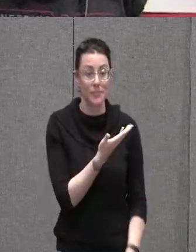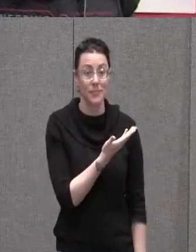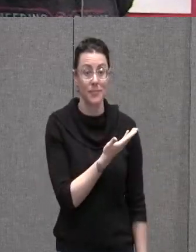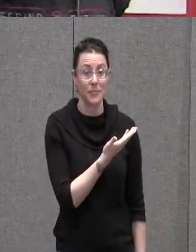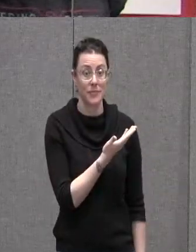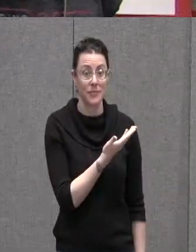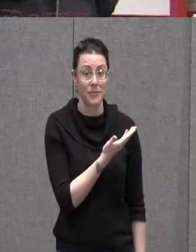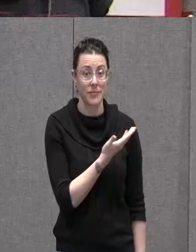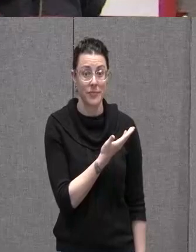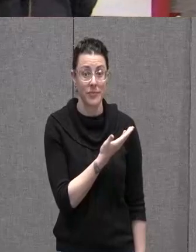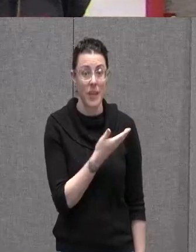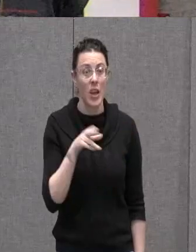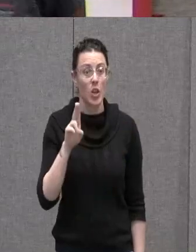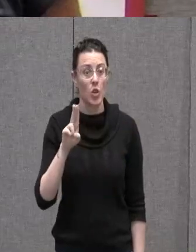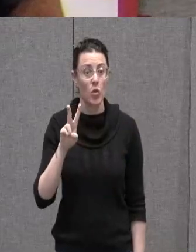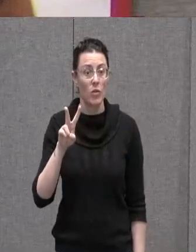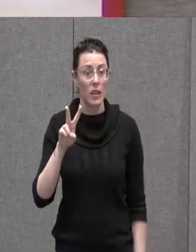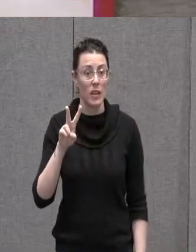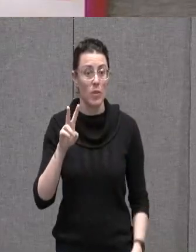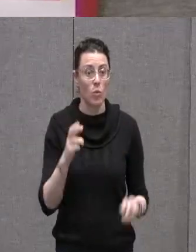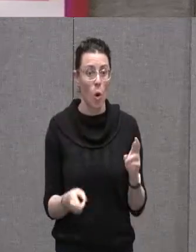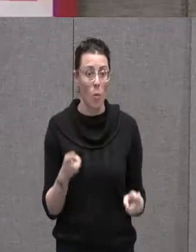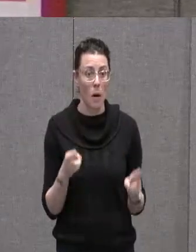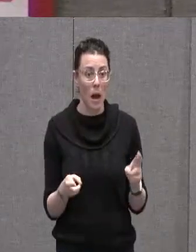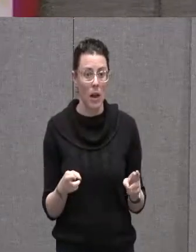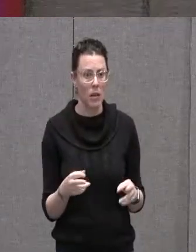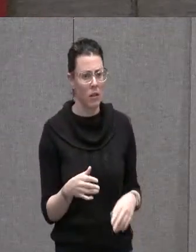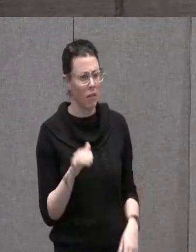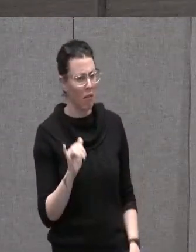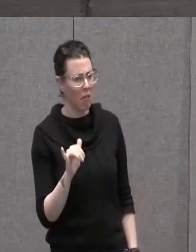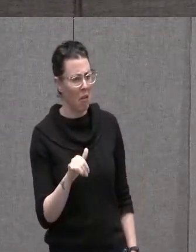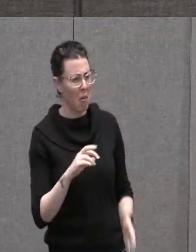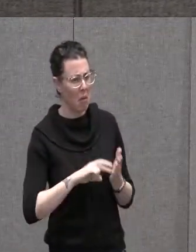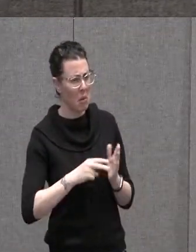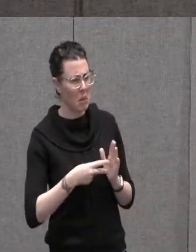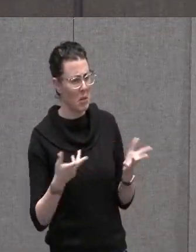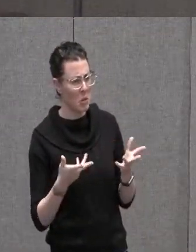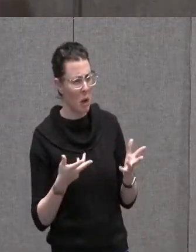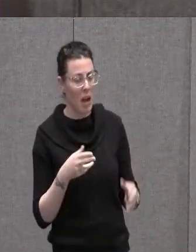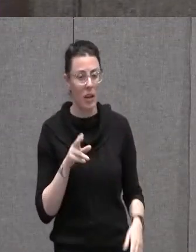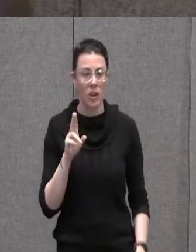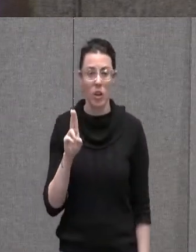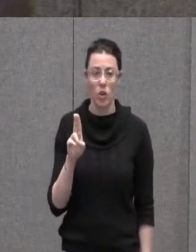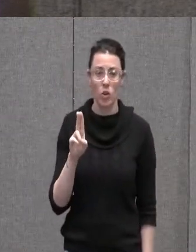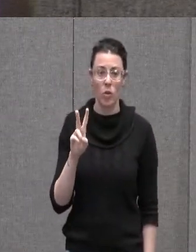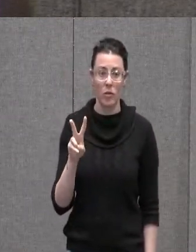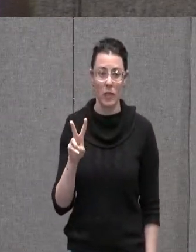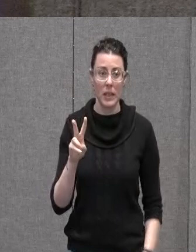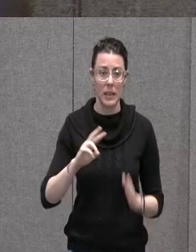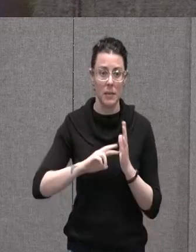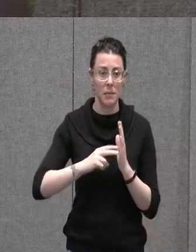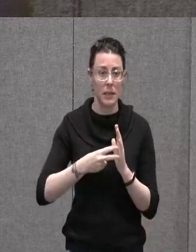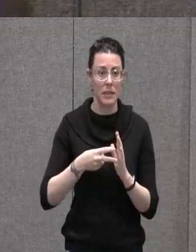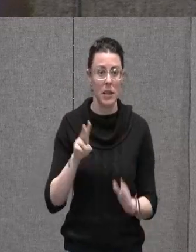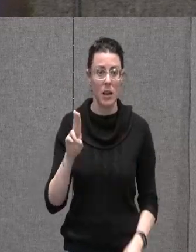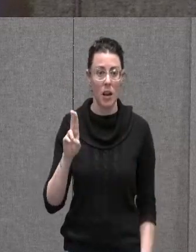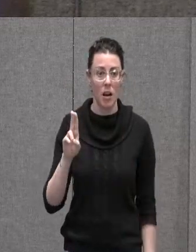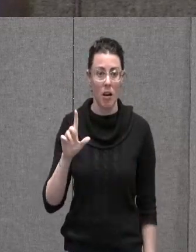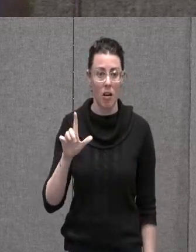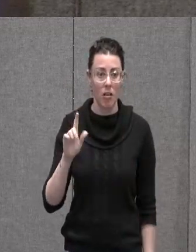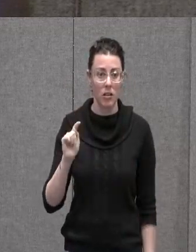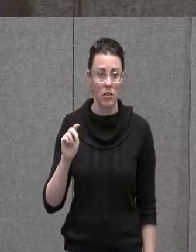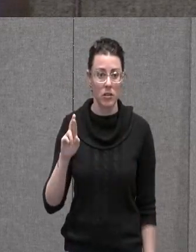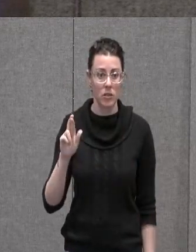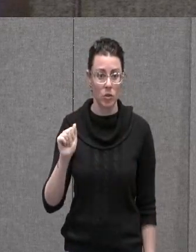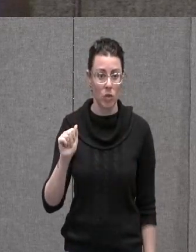stand for? That's a very good question. UV stands for ultraviolet. Ah. And UV light is a